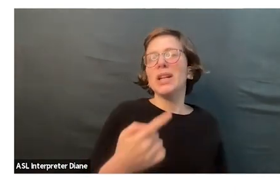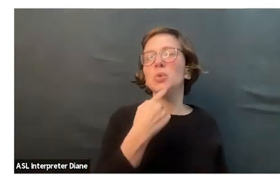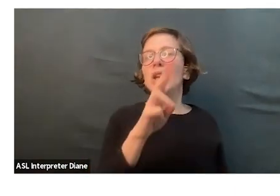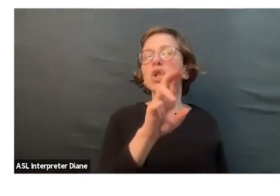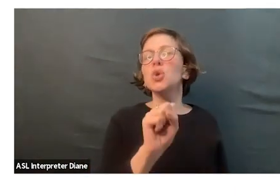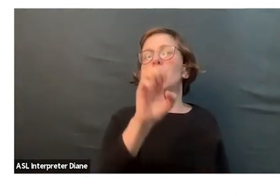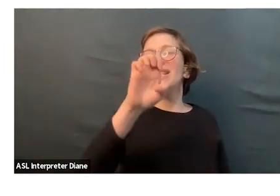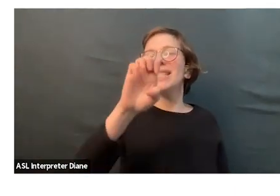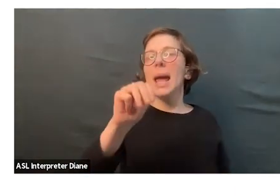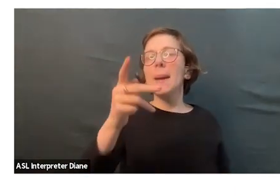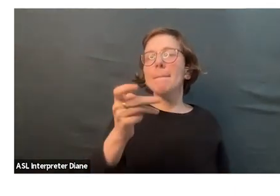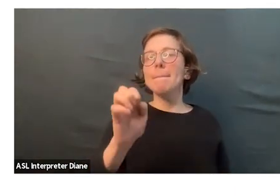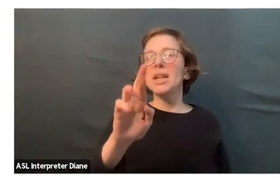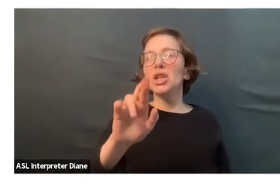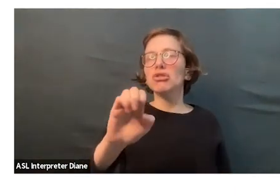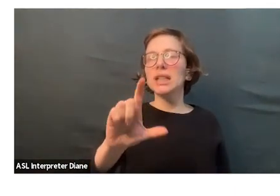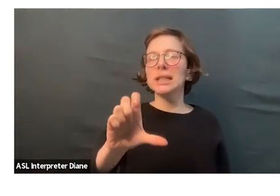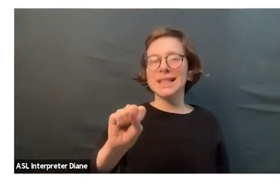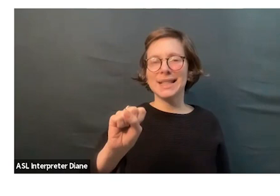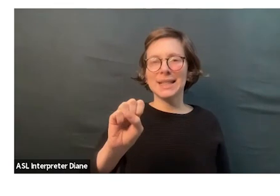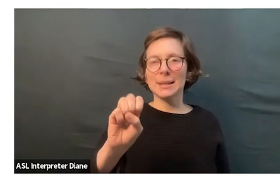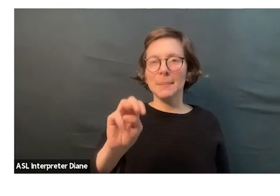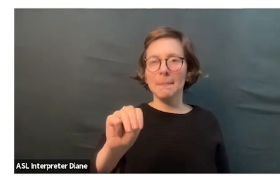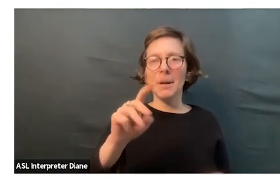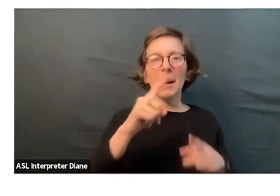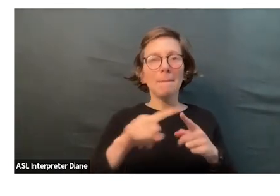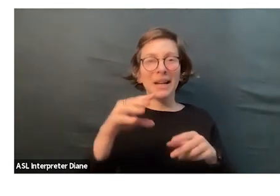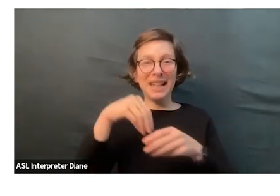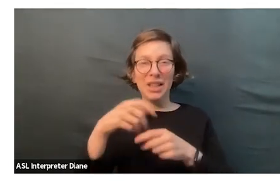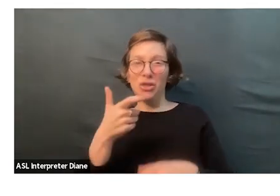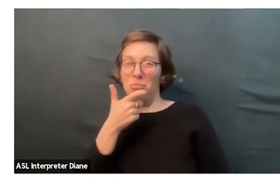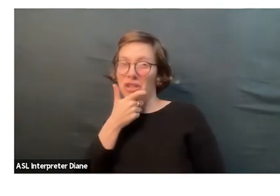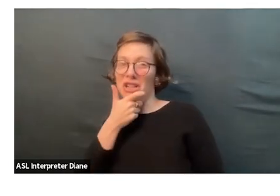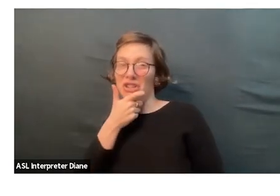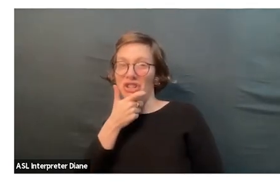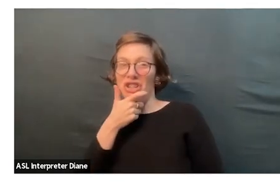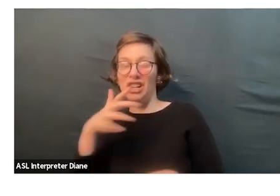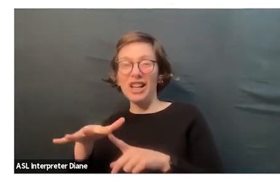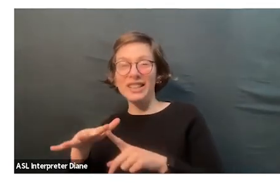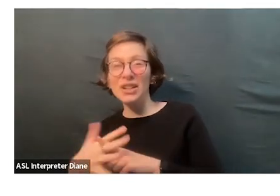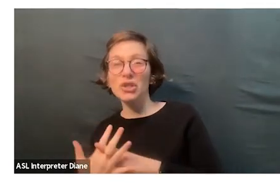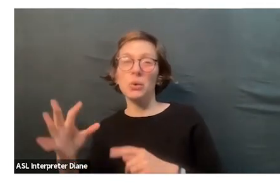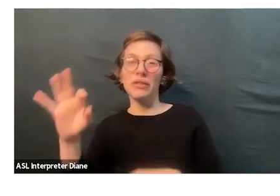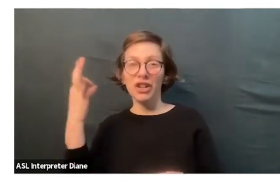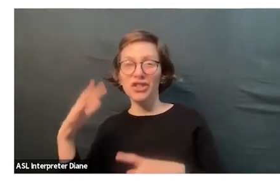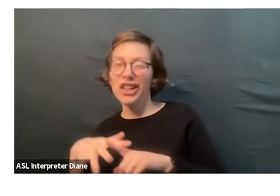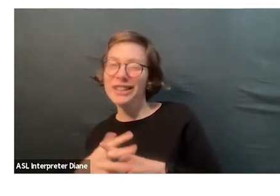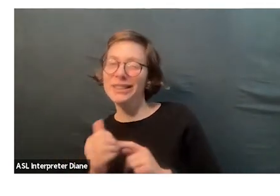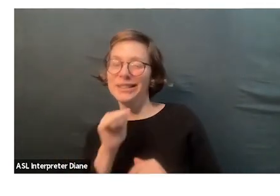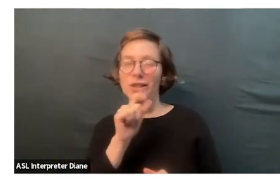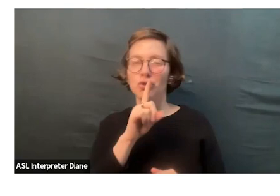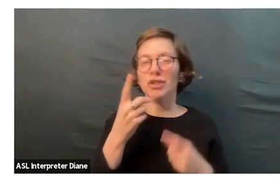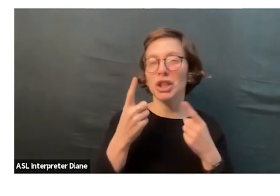not contended with its colonial reality, really. We erase it. So we prefer to say our imperial